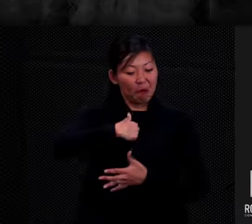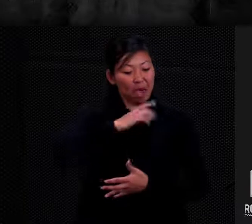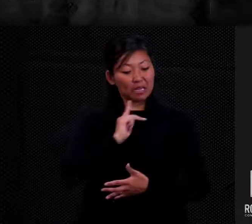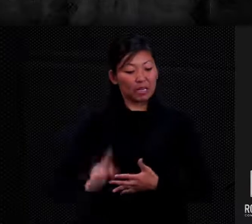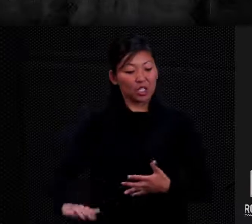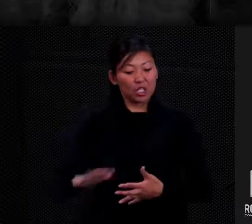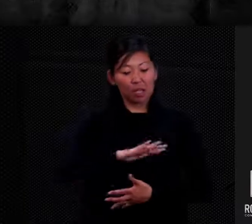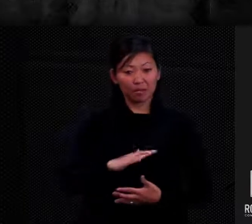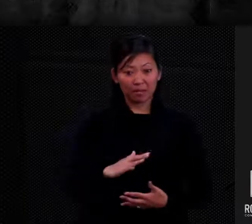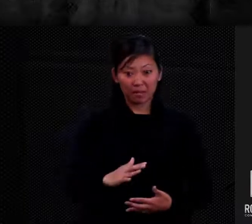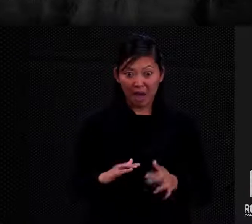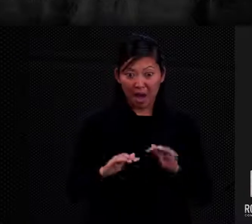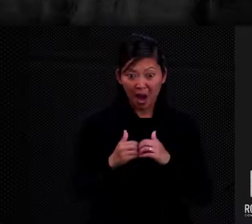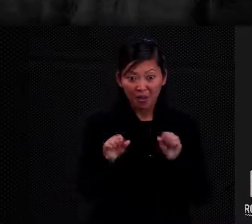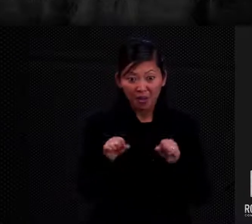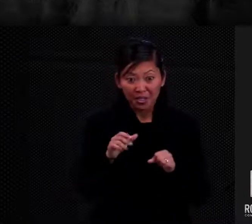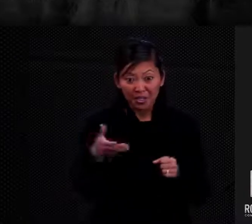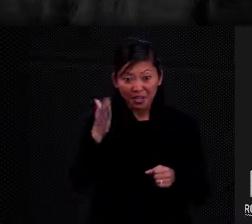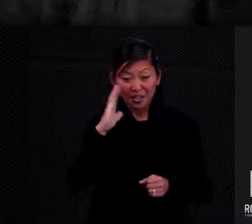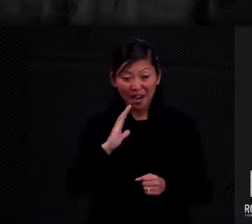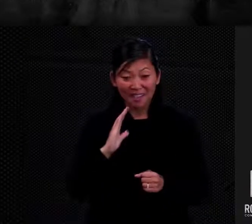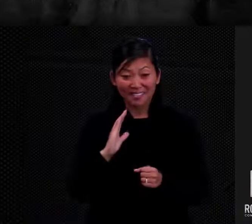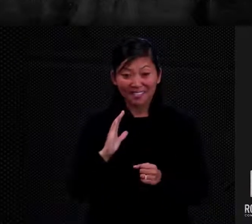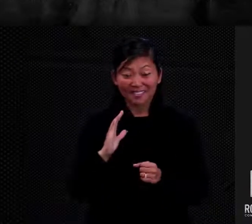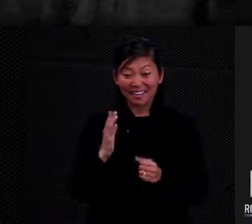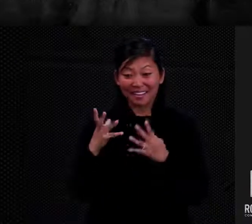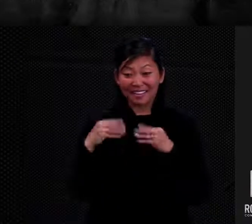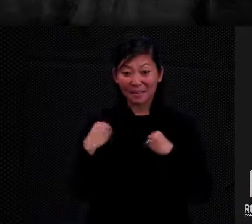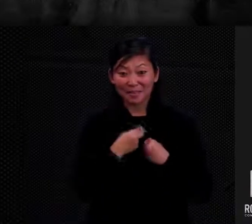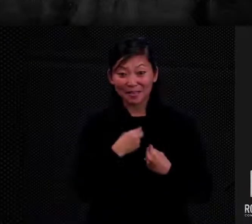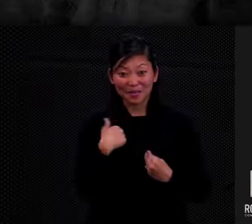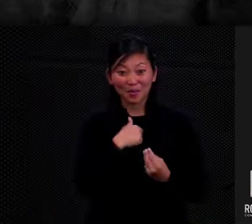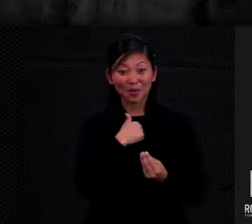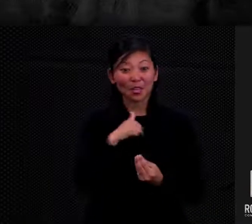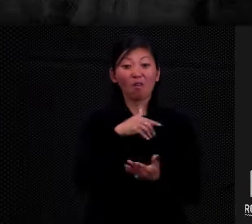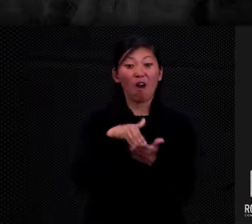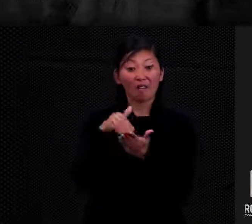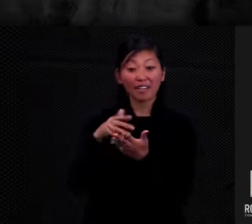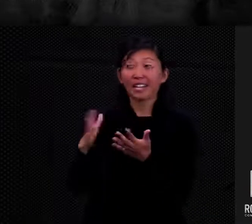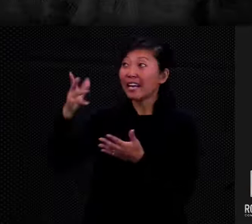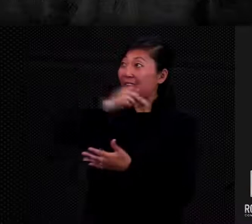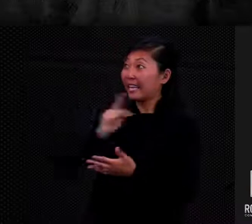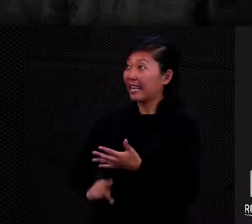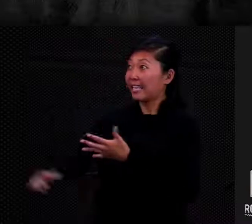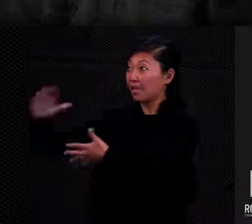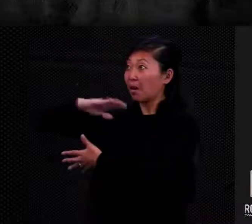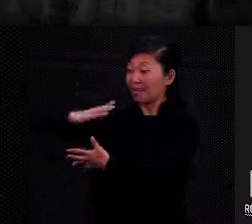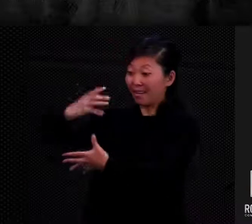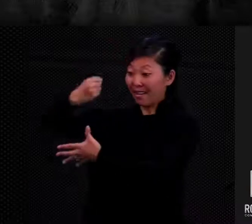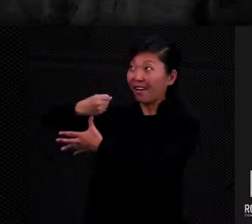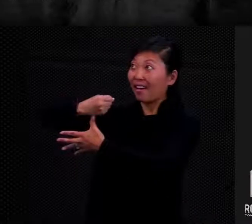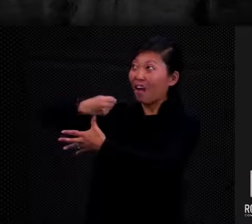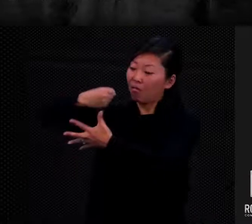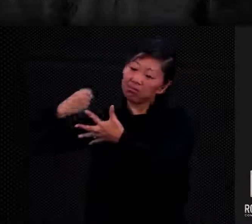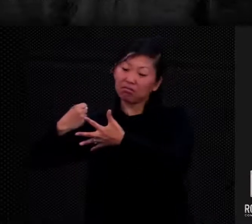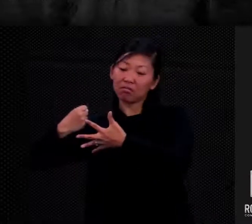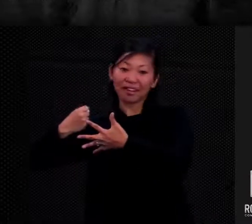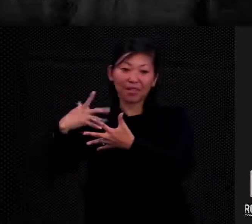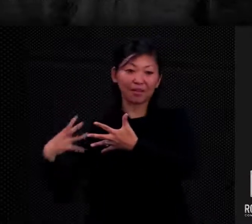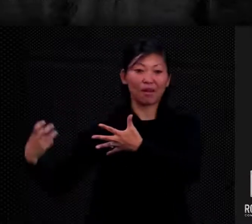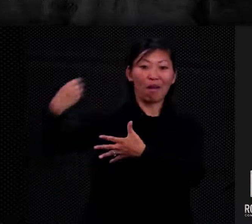take us back when our eyes wander like that so frequently? But listen to what James says next in verse 6.